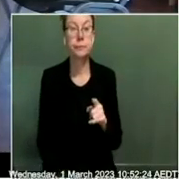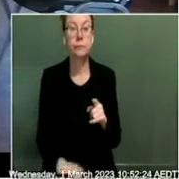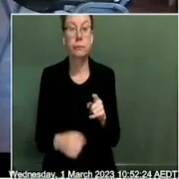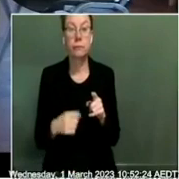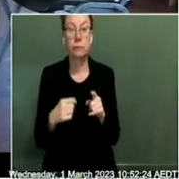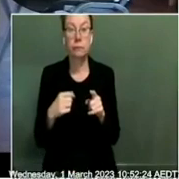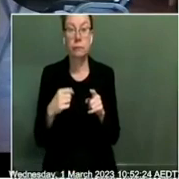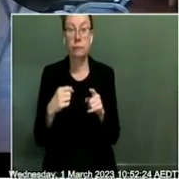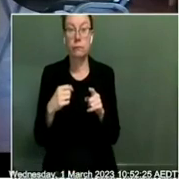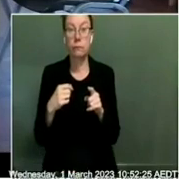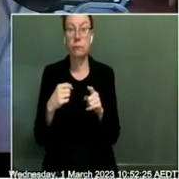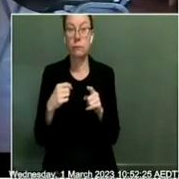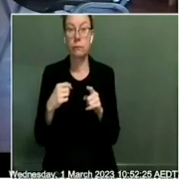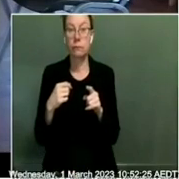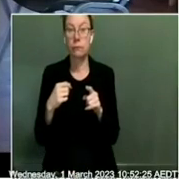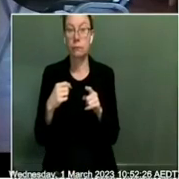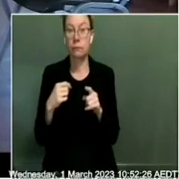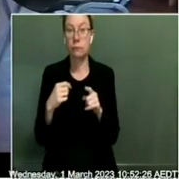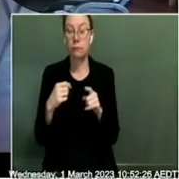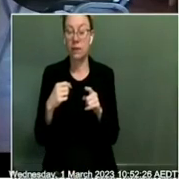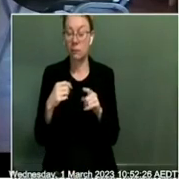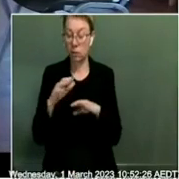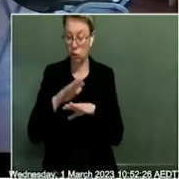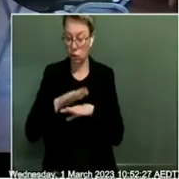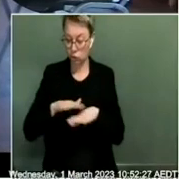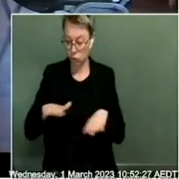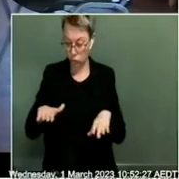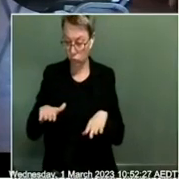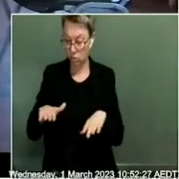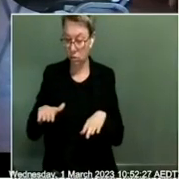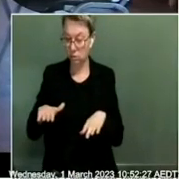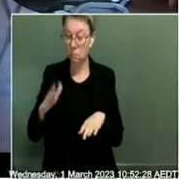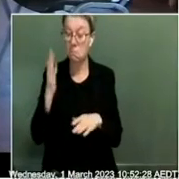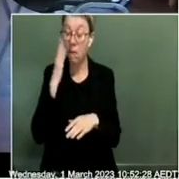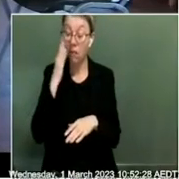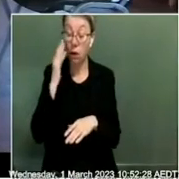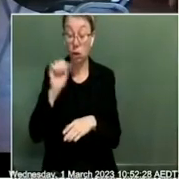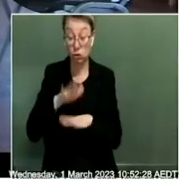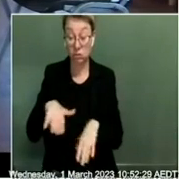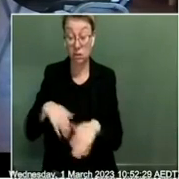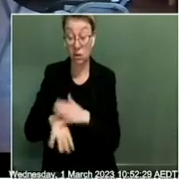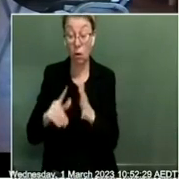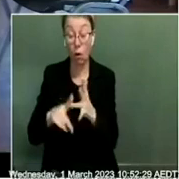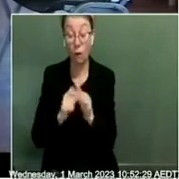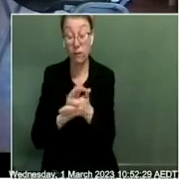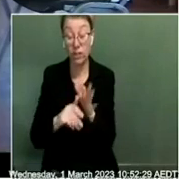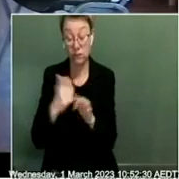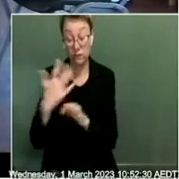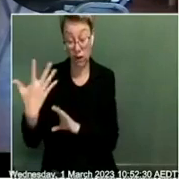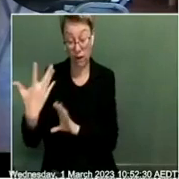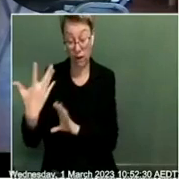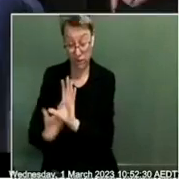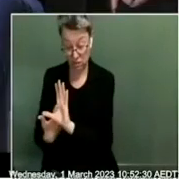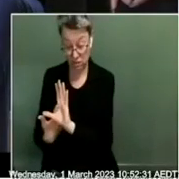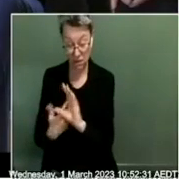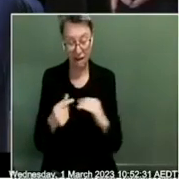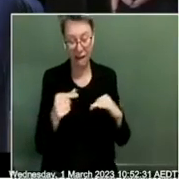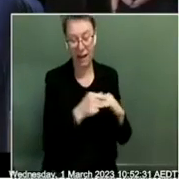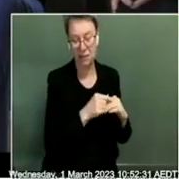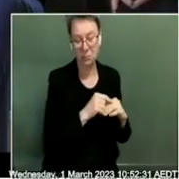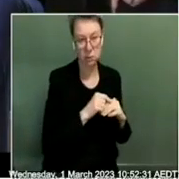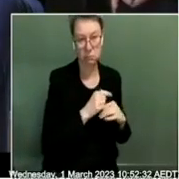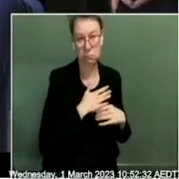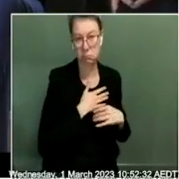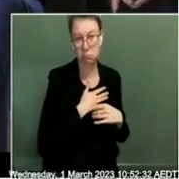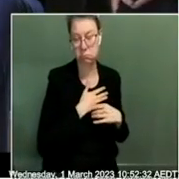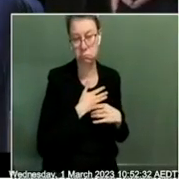for 5 years. Her husband's obviously yep. been really heartbroken, traumatised, never recovered from his children, you know,